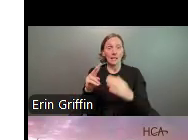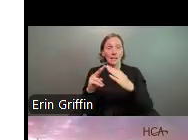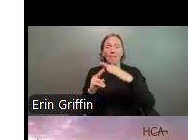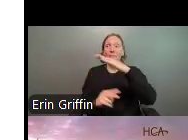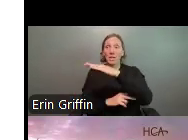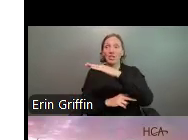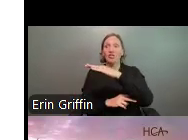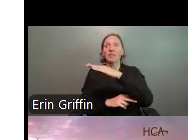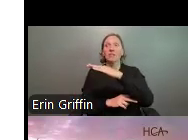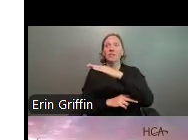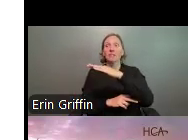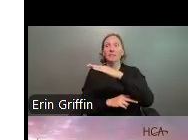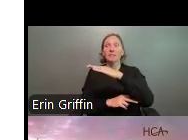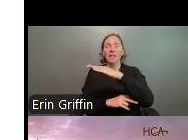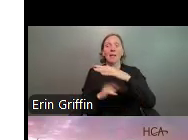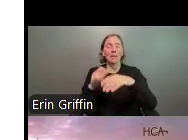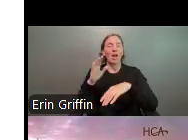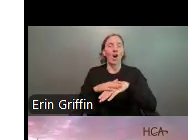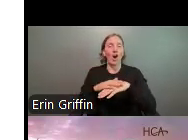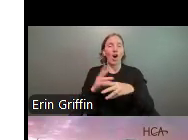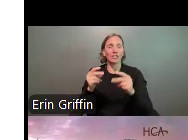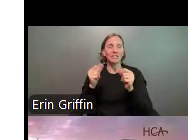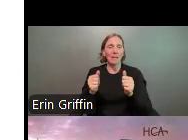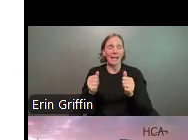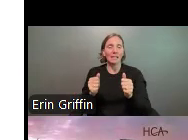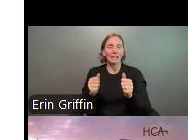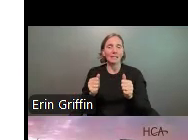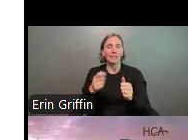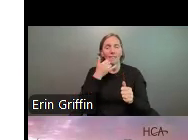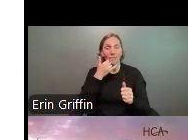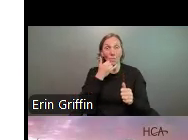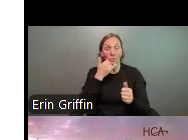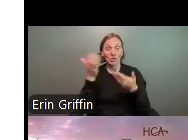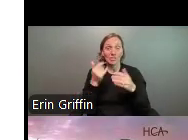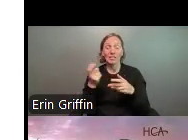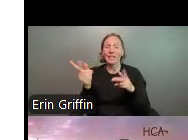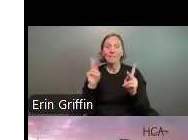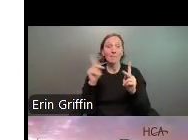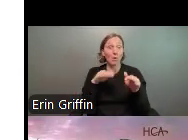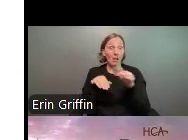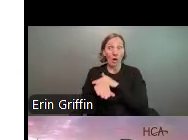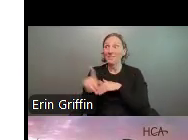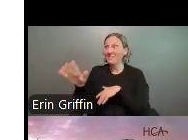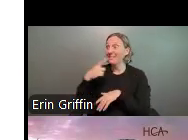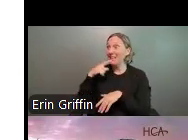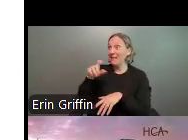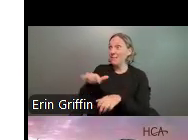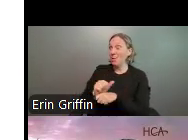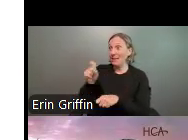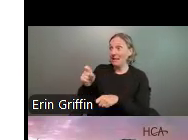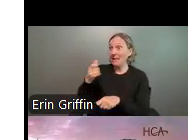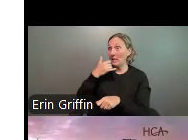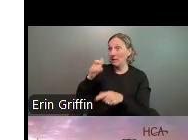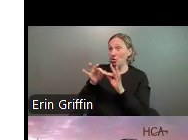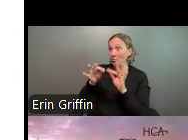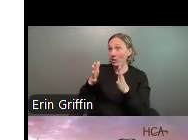be available on the back of those member ID cards. So if someone just walks in, same-day appointment, need care, that is the line you'll want to call.